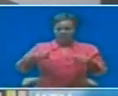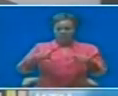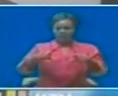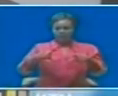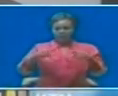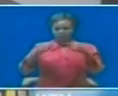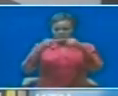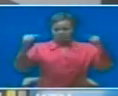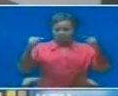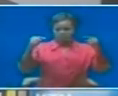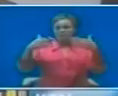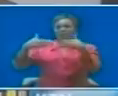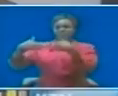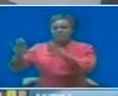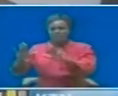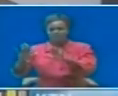hatred.